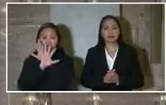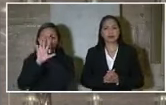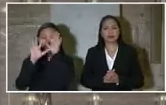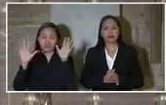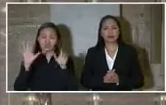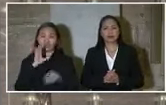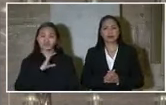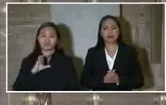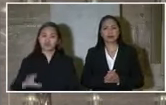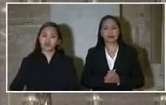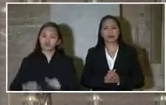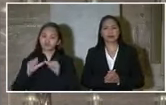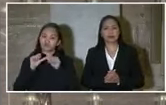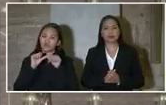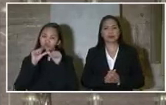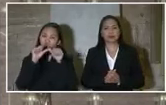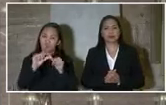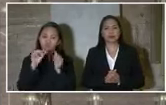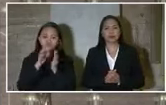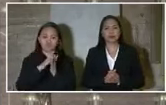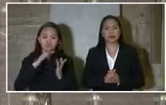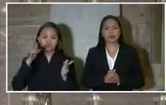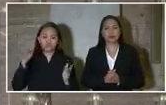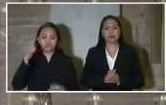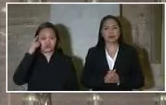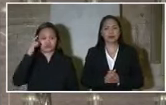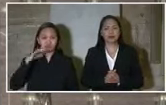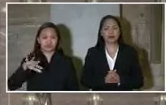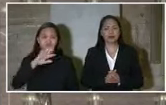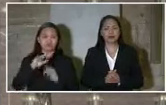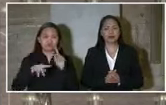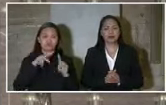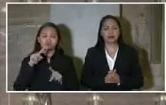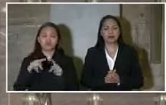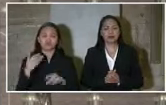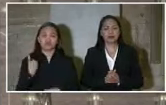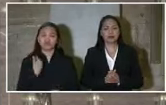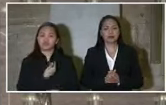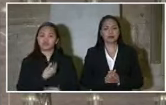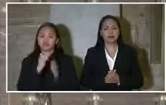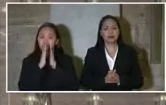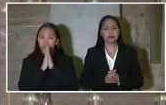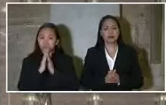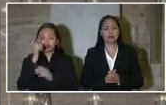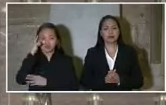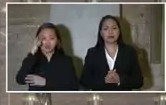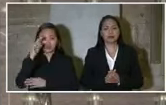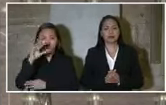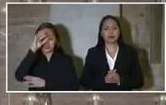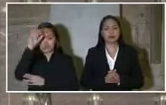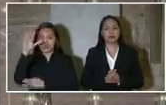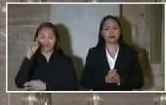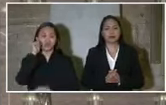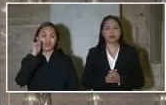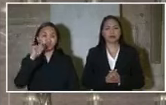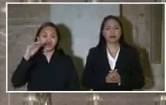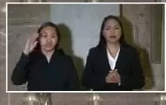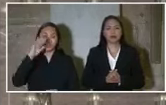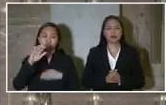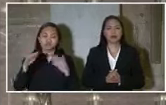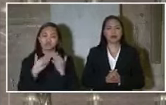Christ continues to shine for all peoples. Let us pray for men and women of